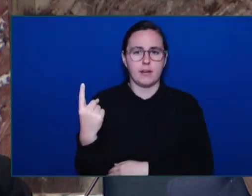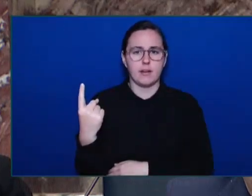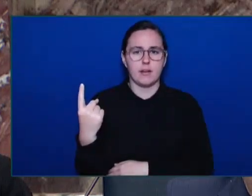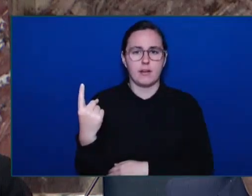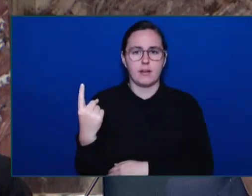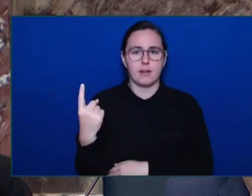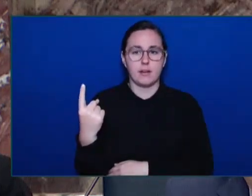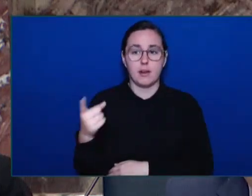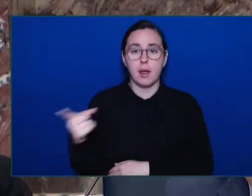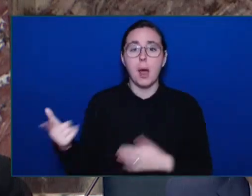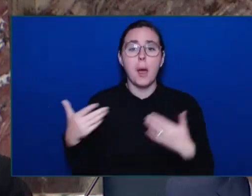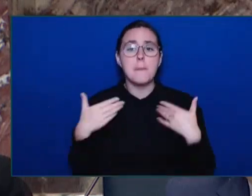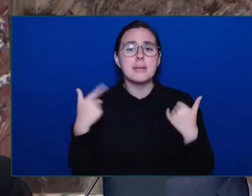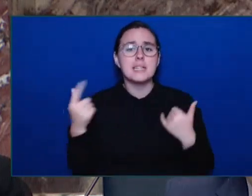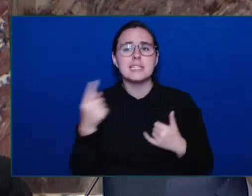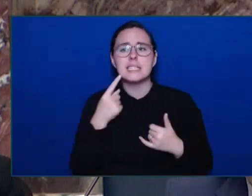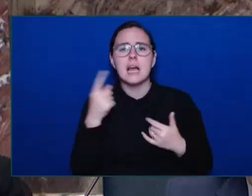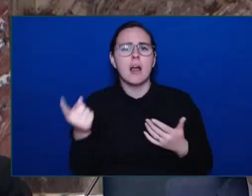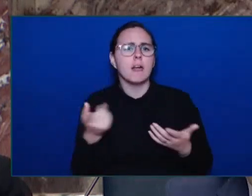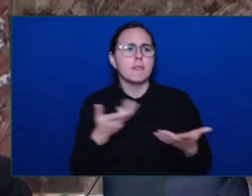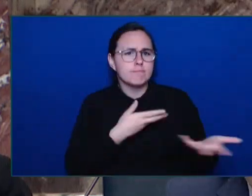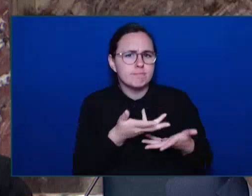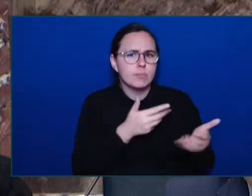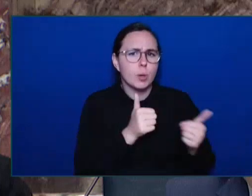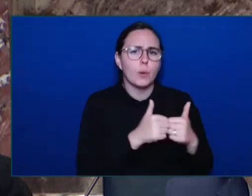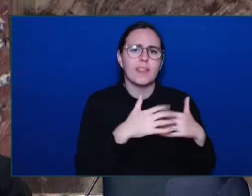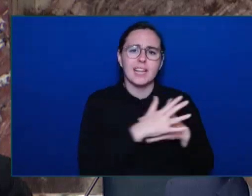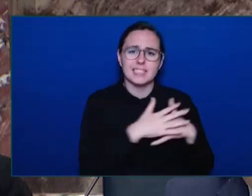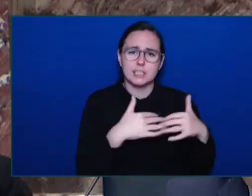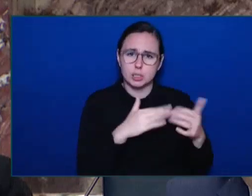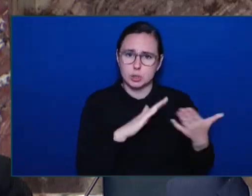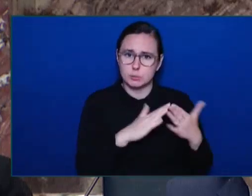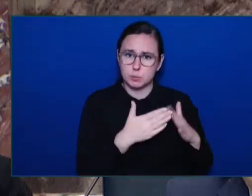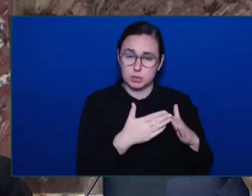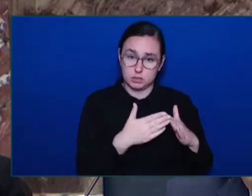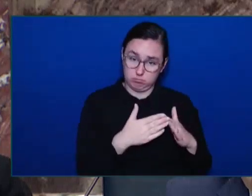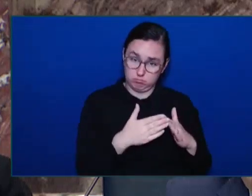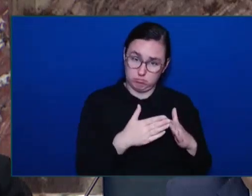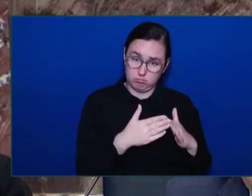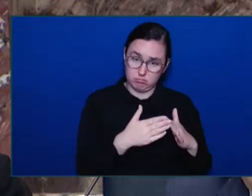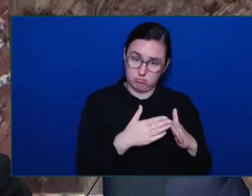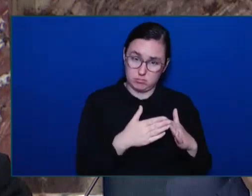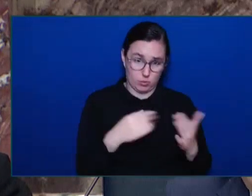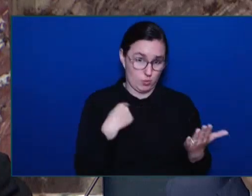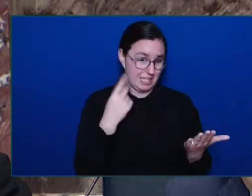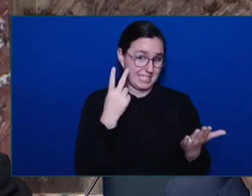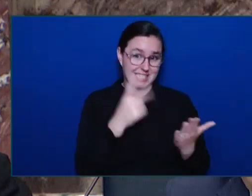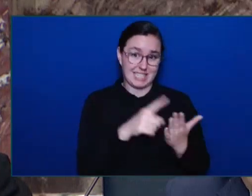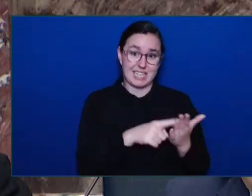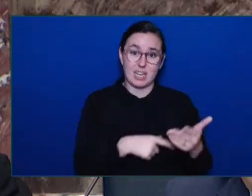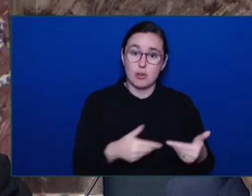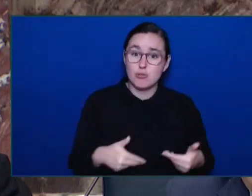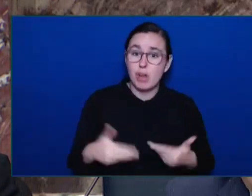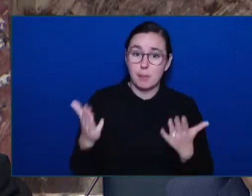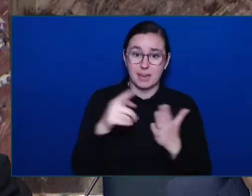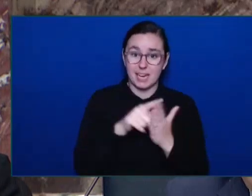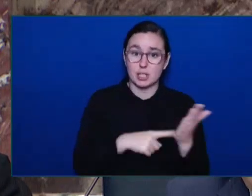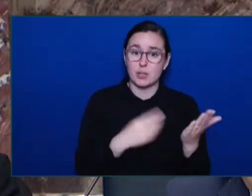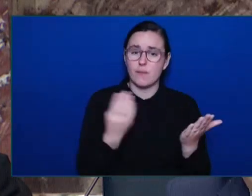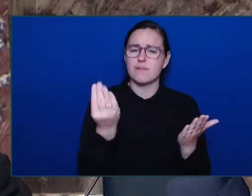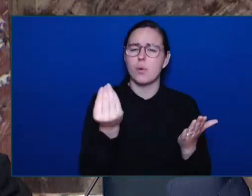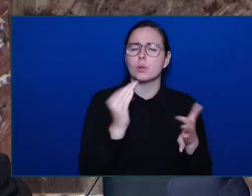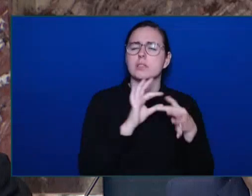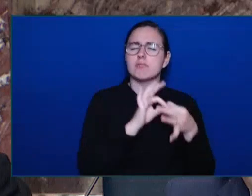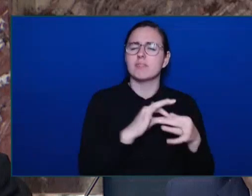communities, none of the 14 calls to engage with Indigenous communities have been completed. End quote.